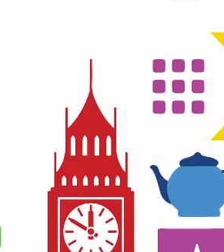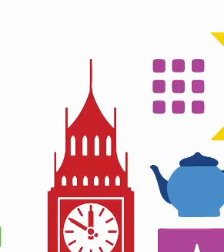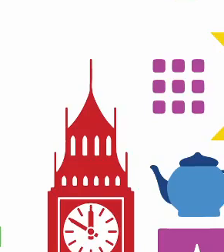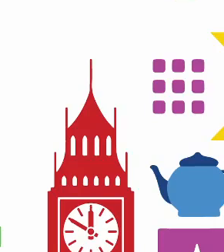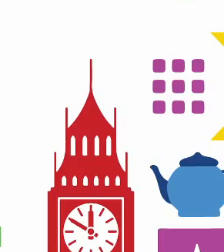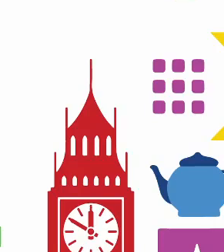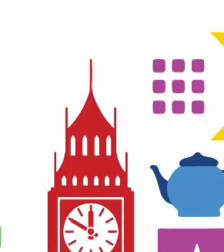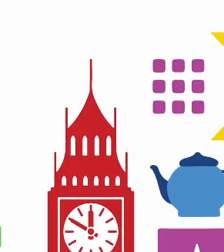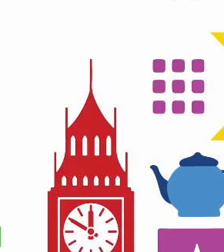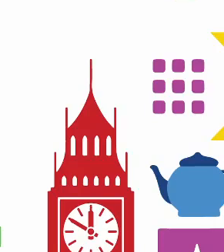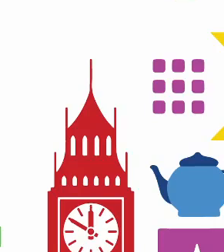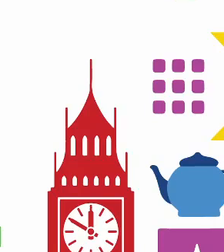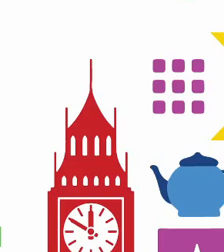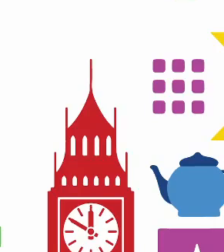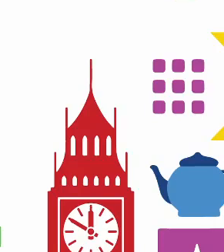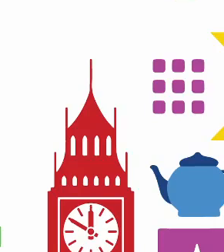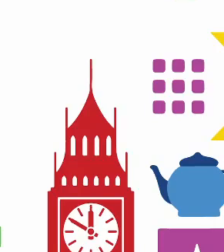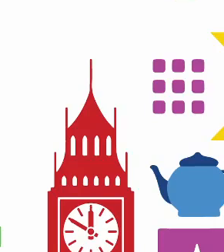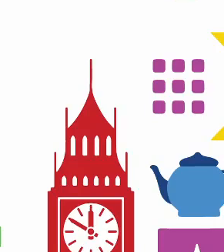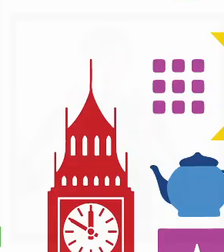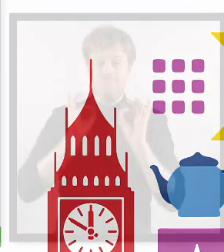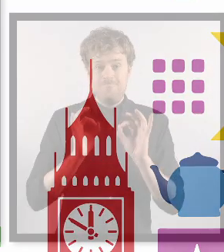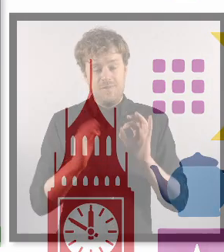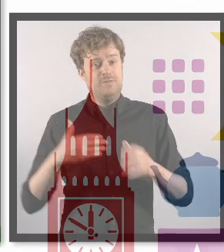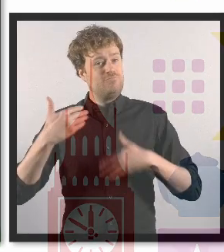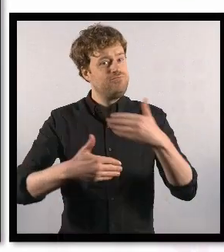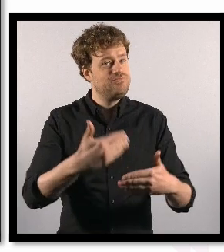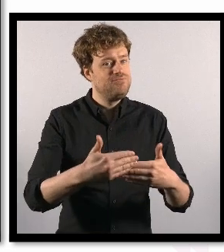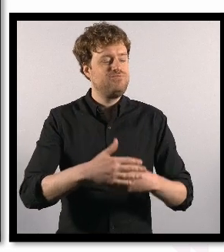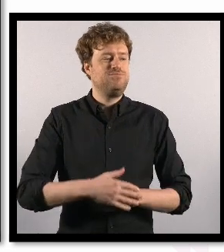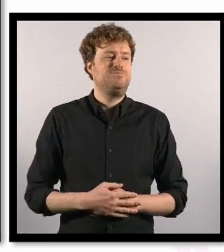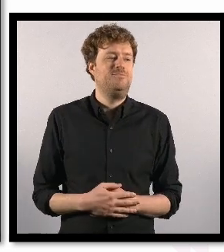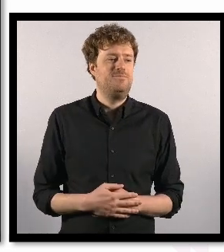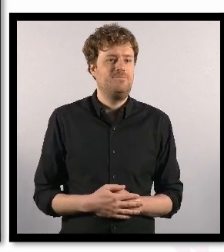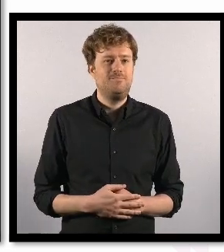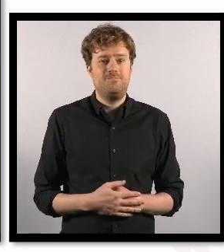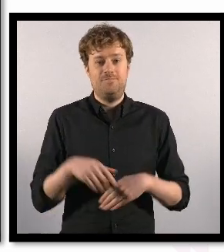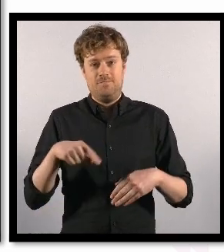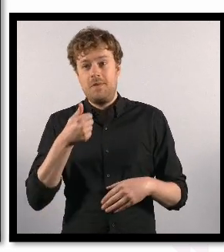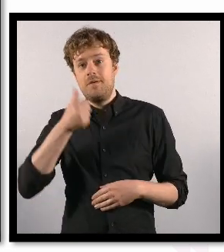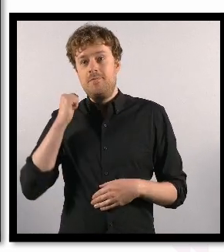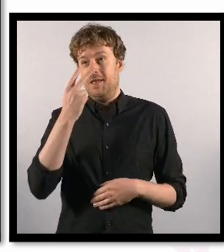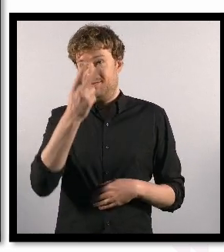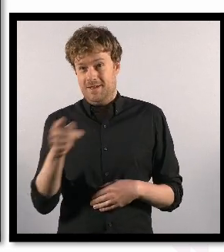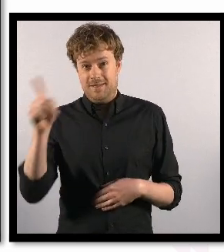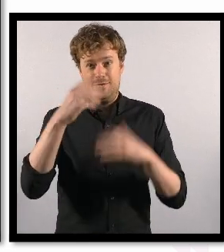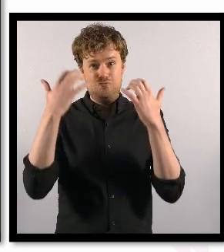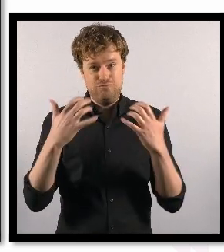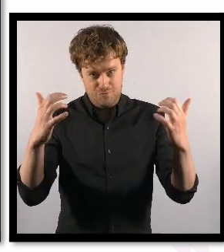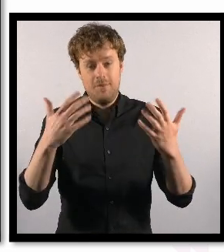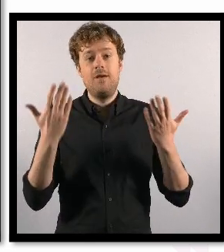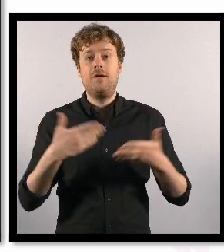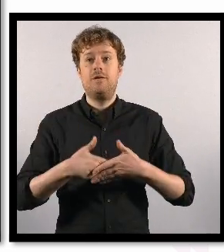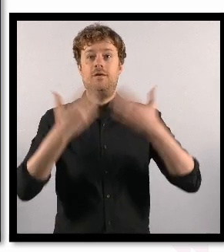everybody. Good to see everyone again this morning. It's amazing to be here. We actually had a bunch of little